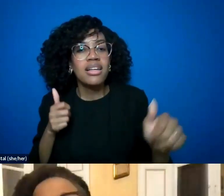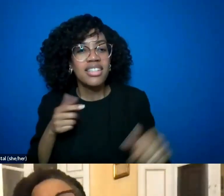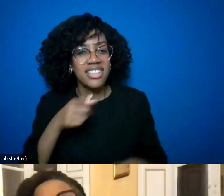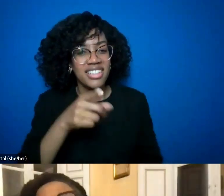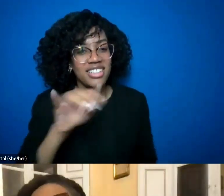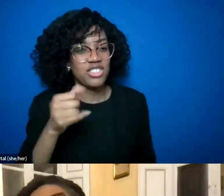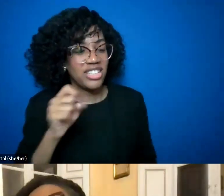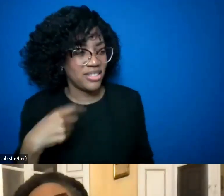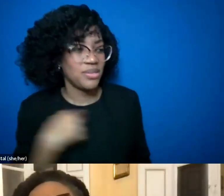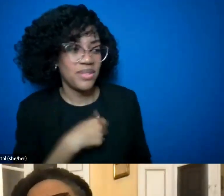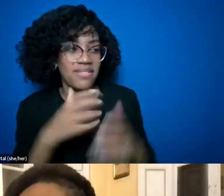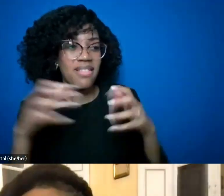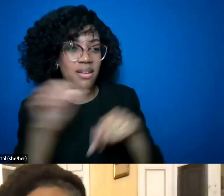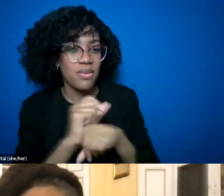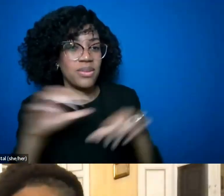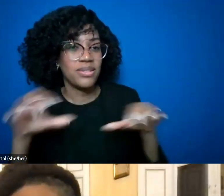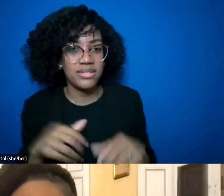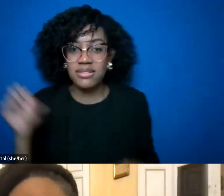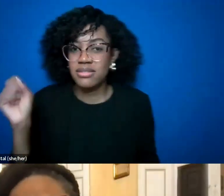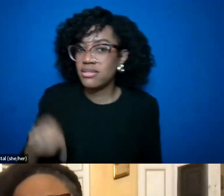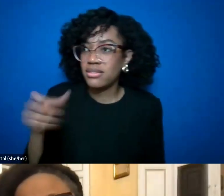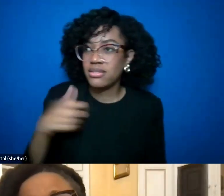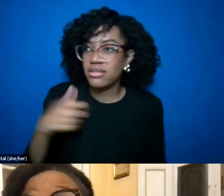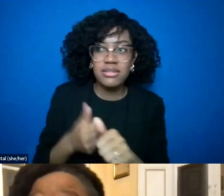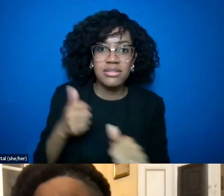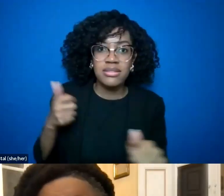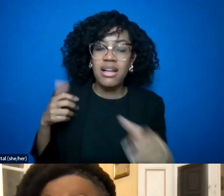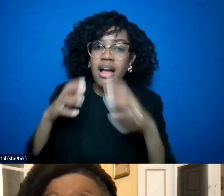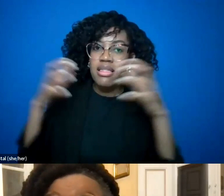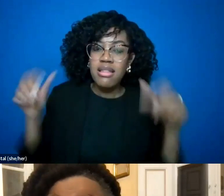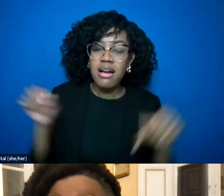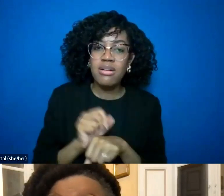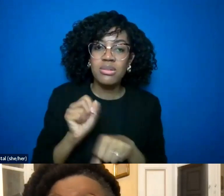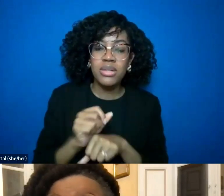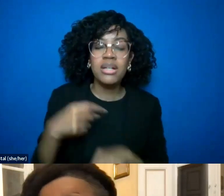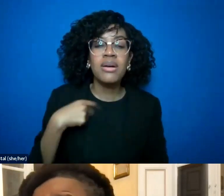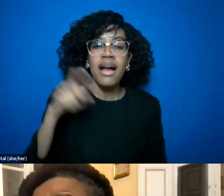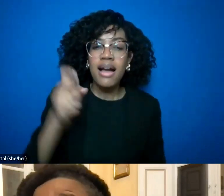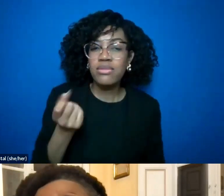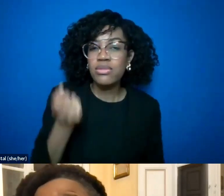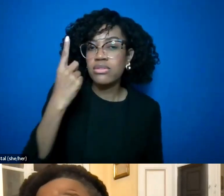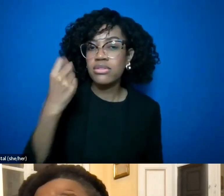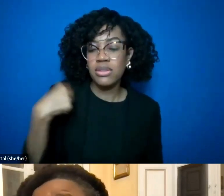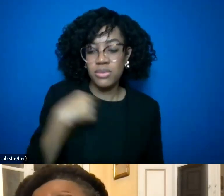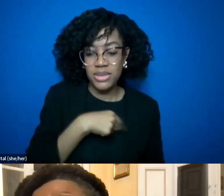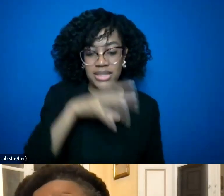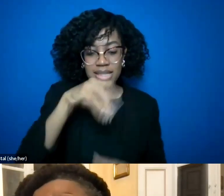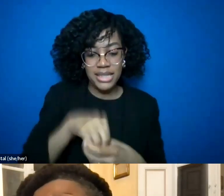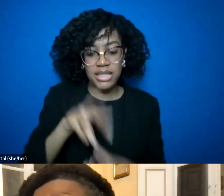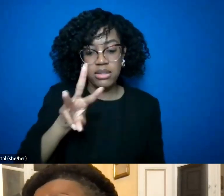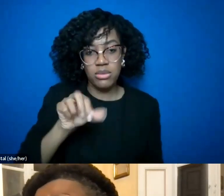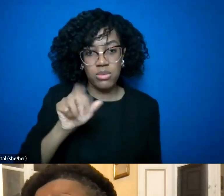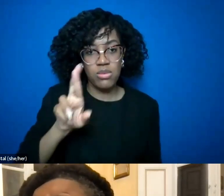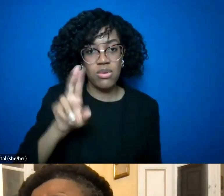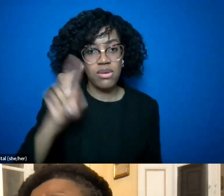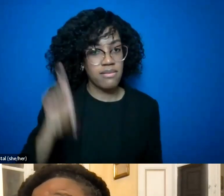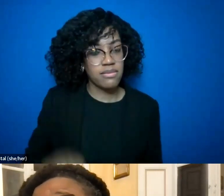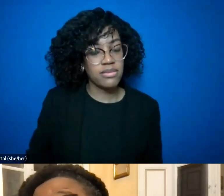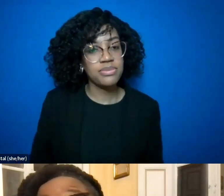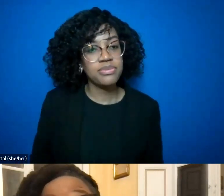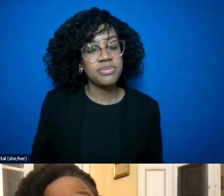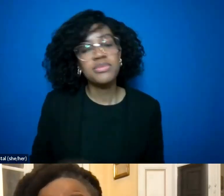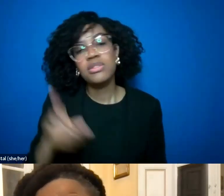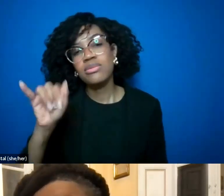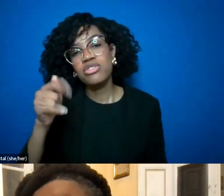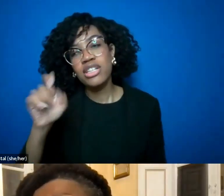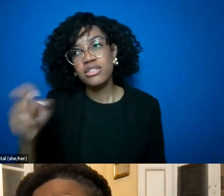We got our work to do. If we don't understand that we are in one. So, you know, you asked, Jesse, what do we have to do? I